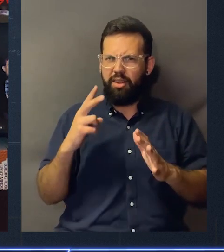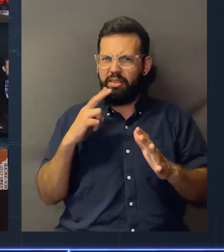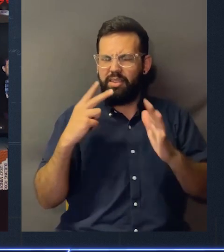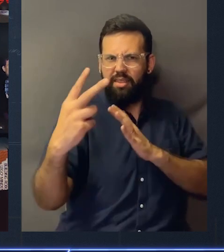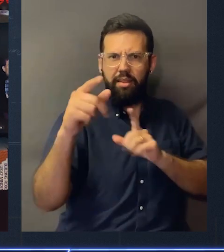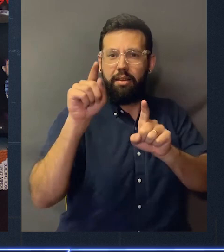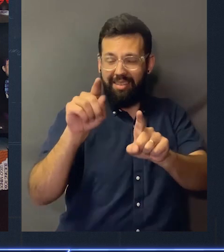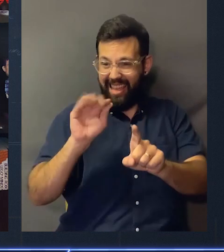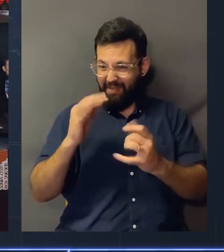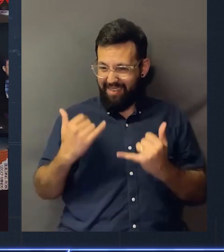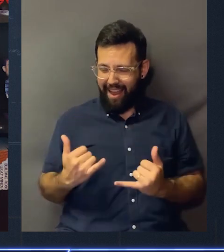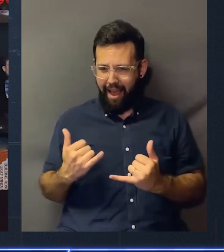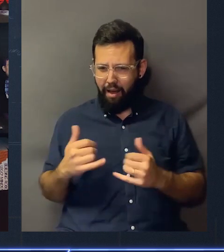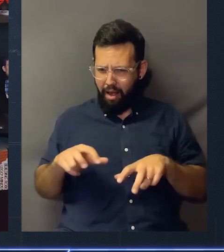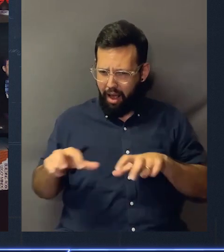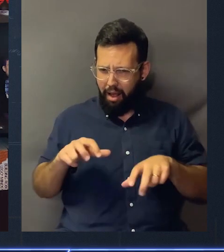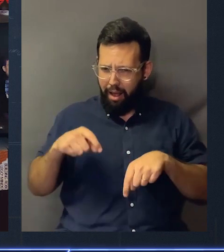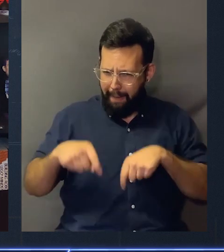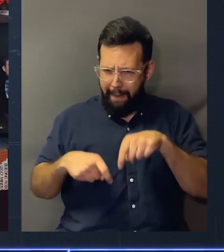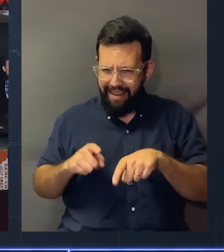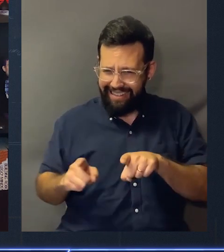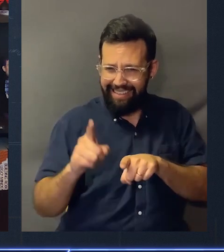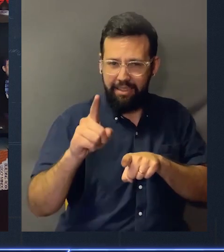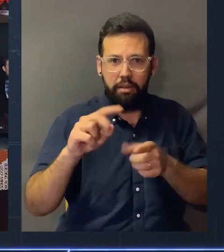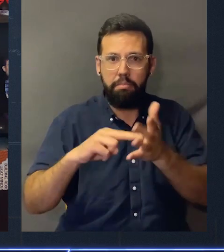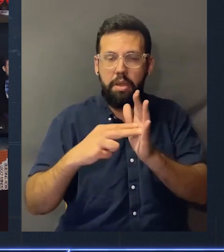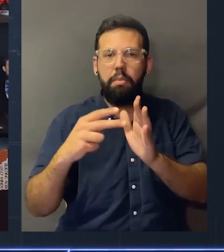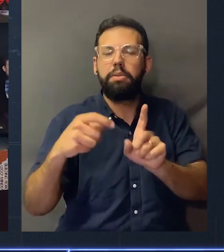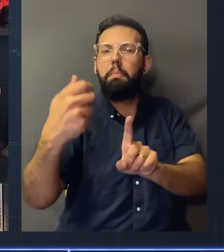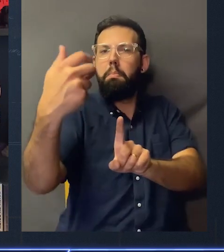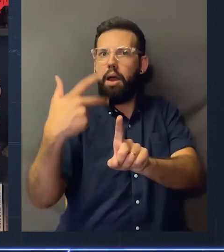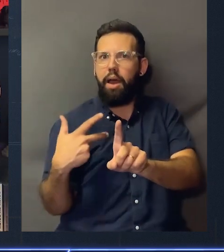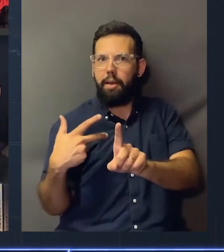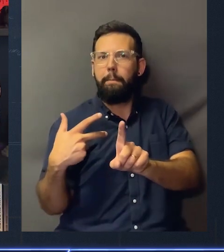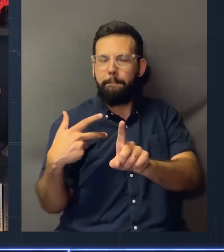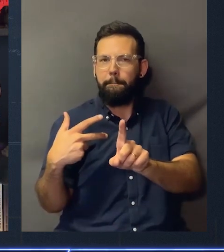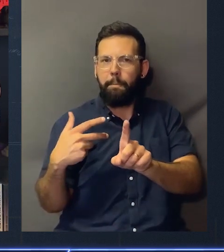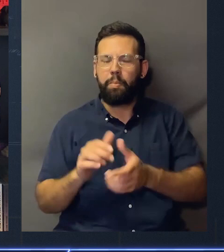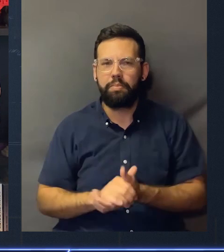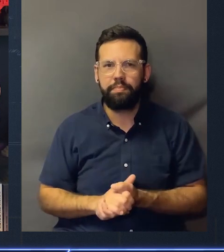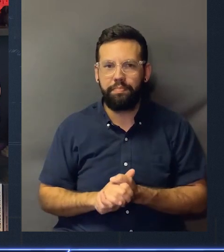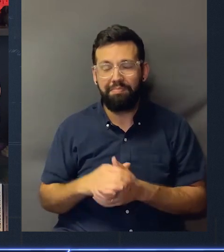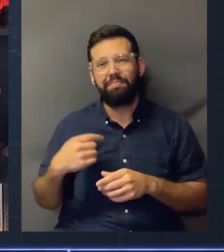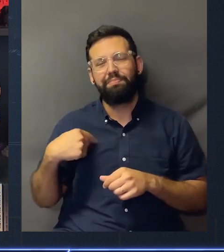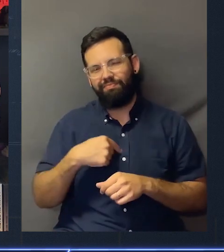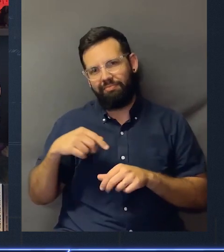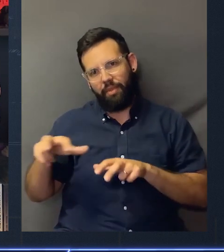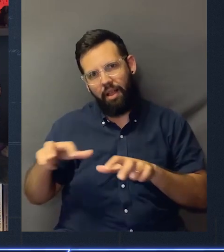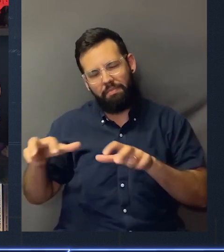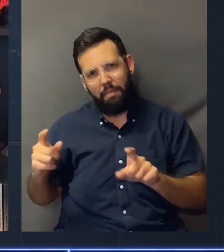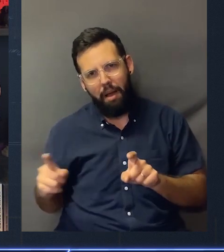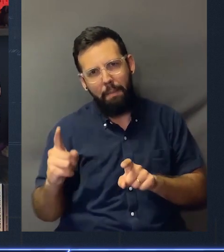and thinking this is going to be really interesting to come back down these really, really tall steps. As we're ascending, we got these just awesome